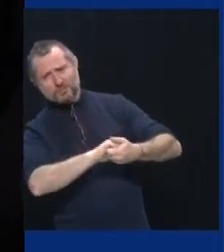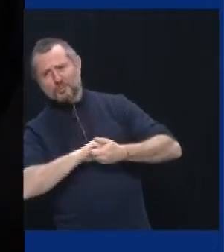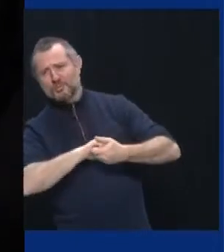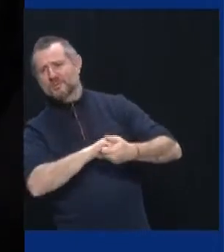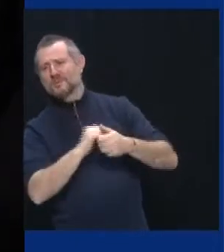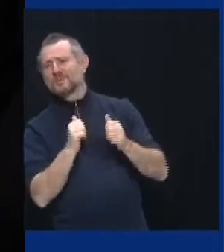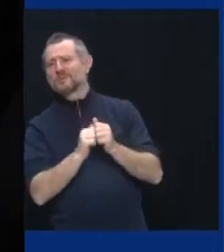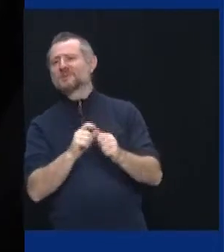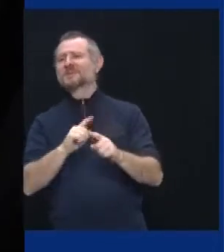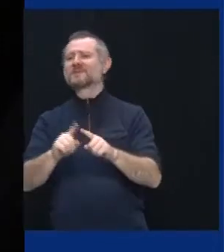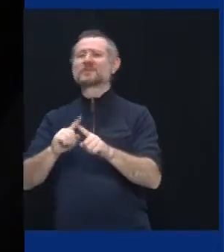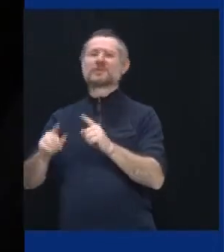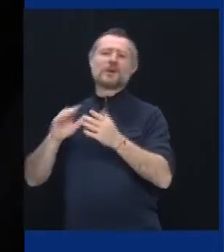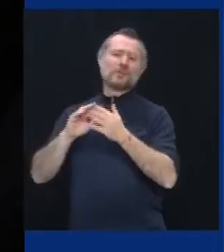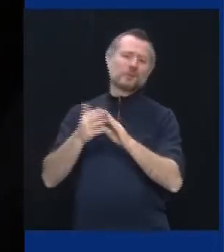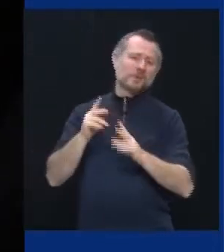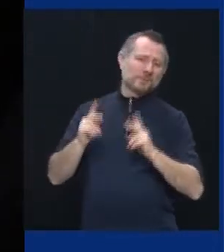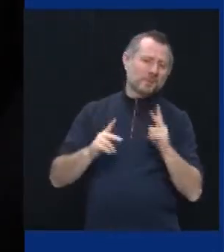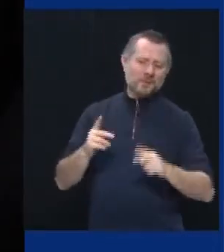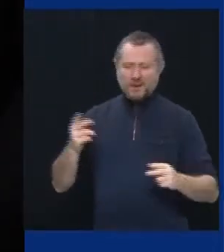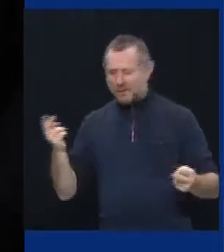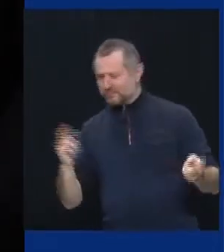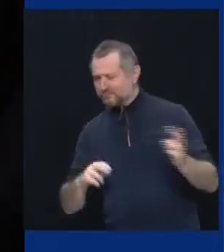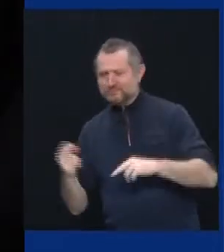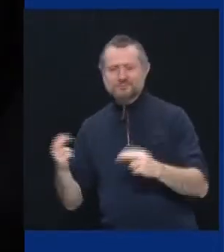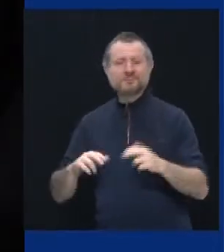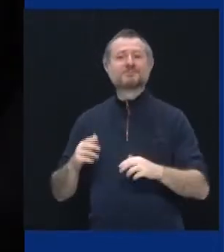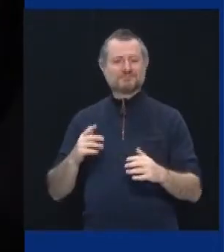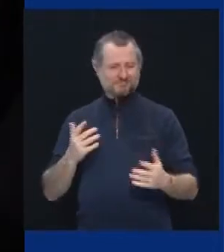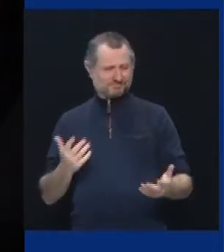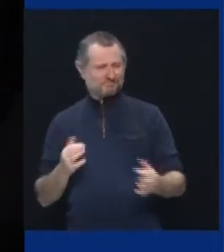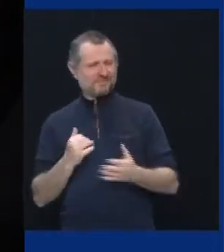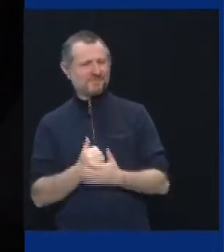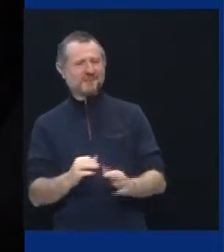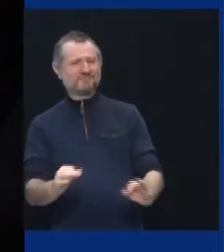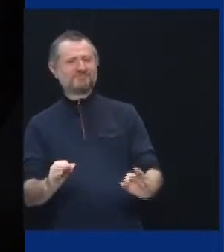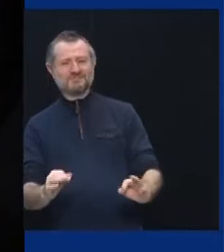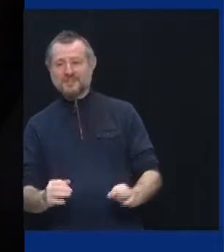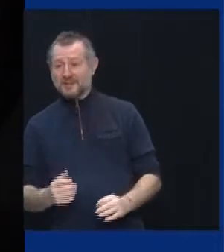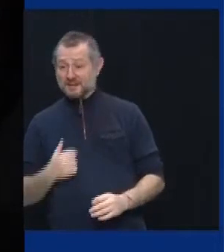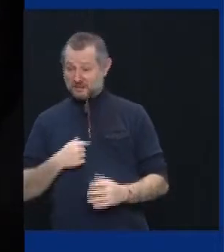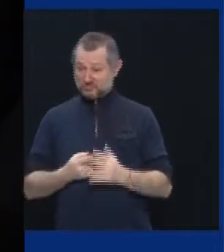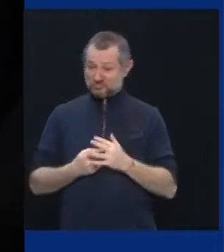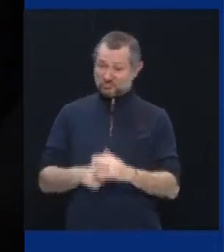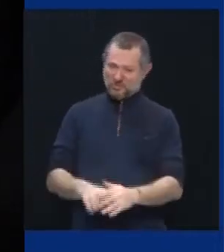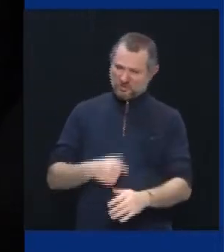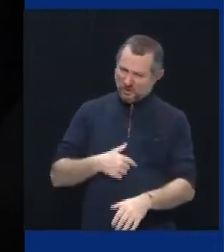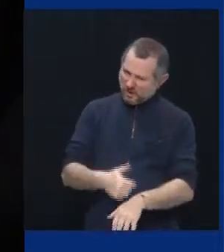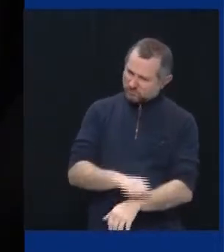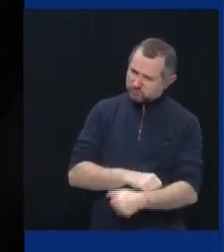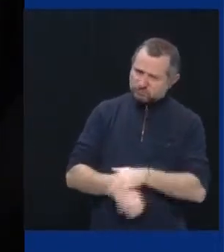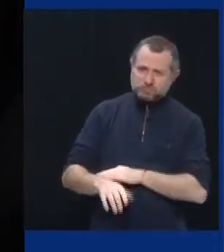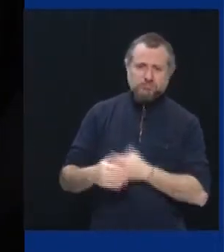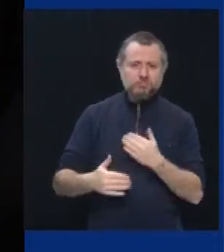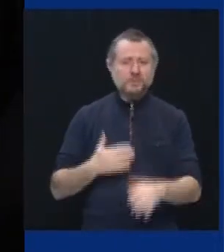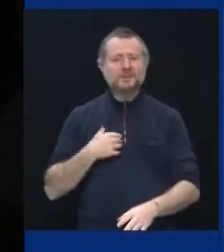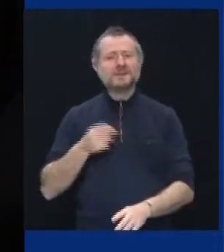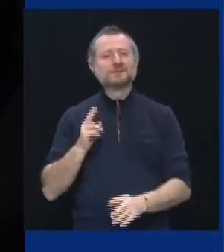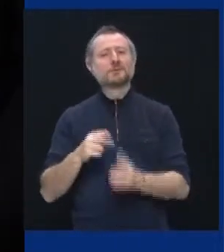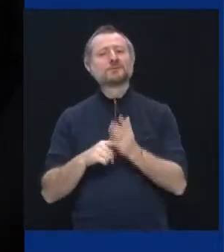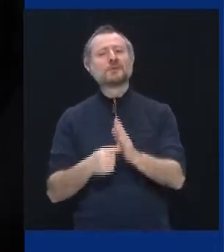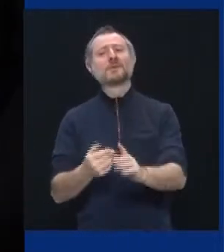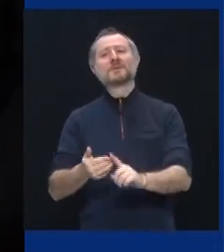investment. The complex we're breaking ground on pays tribute to our history. The Civil Rights Museum will be